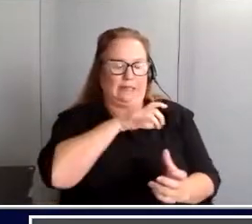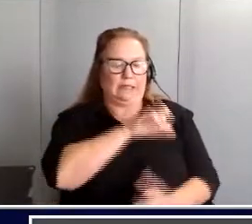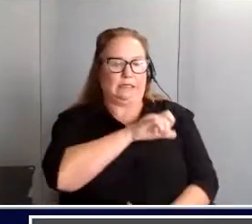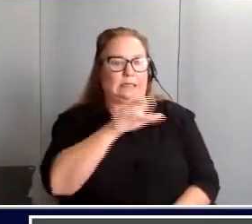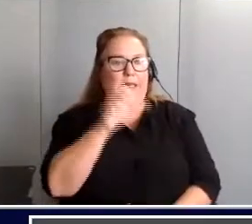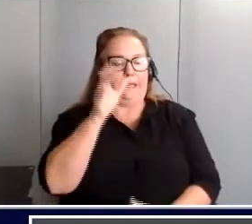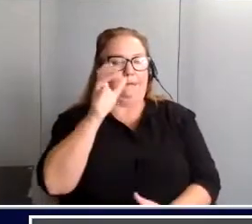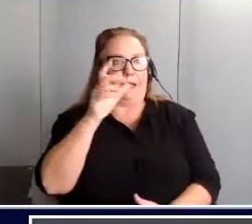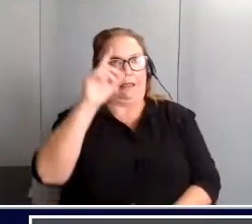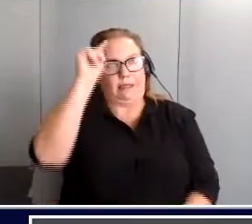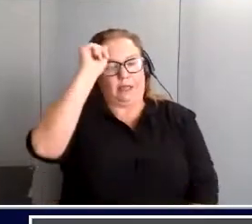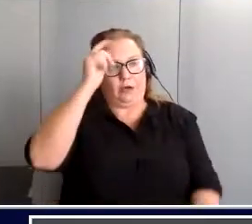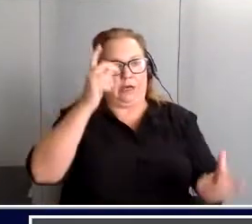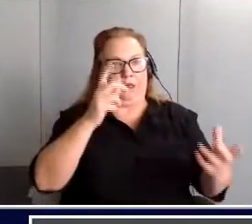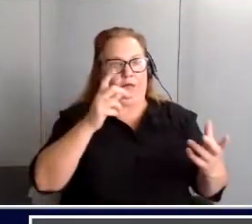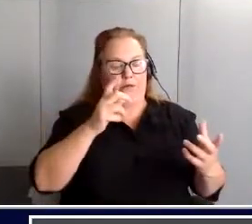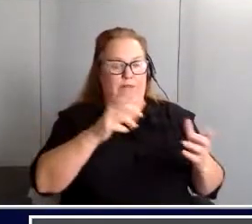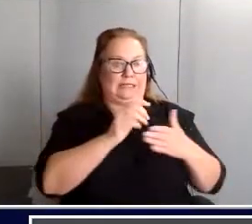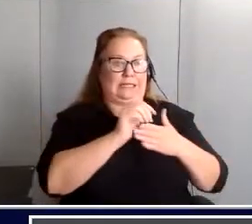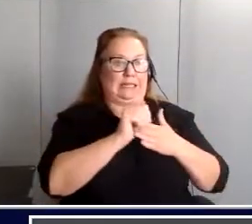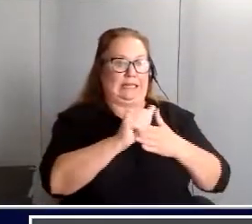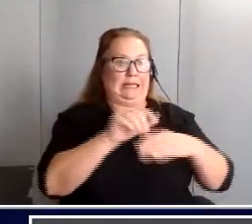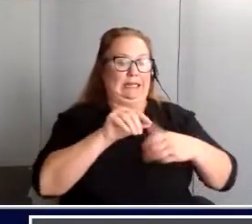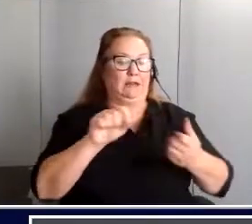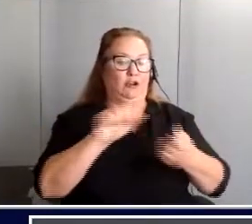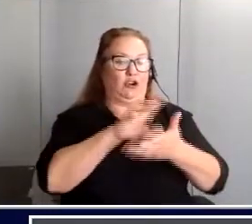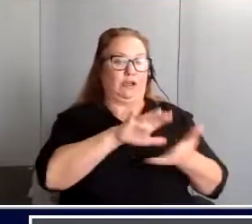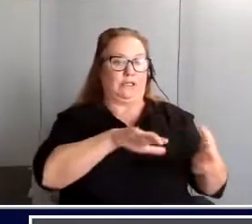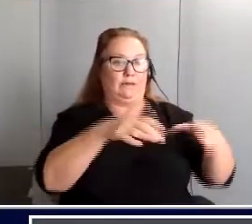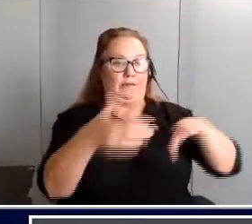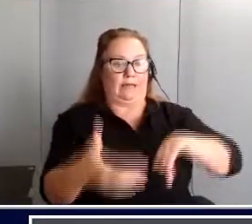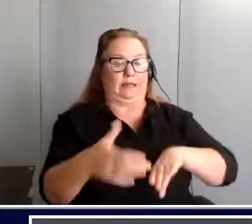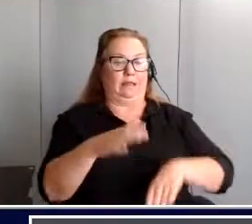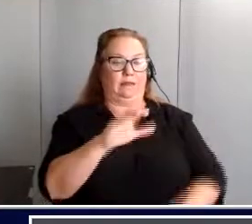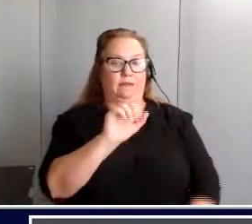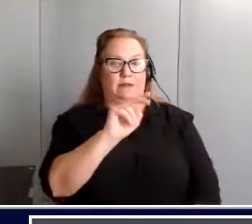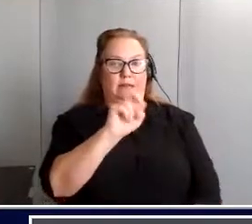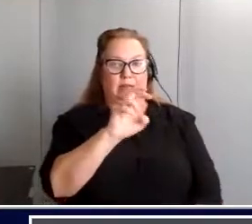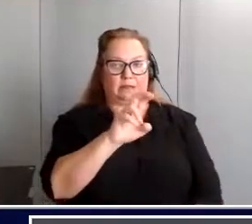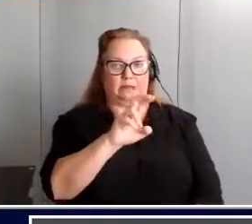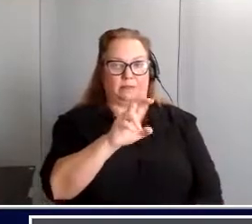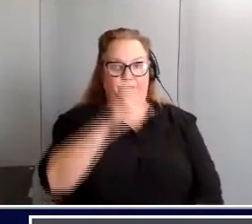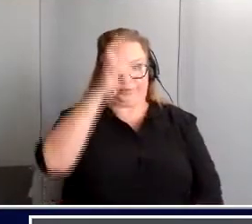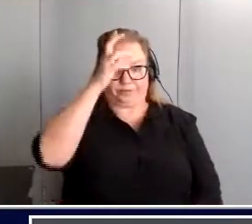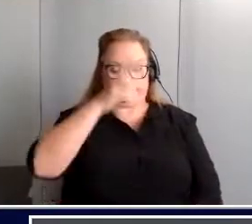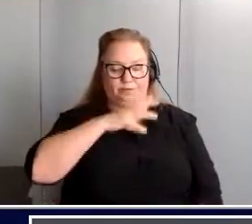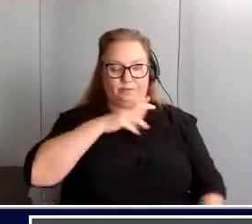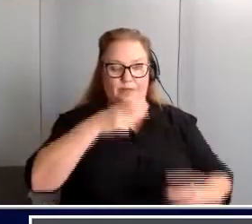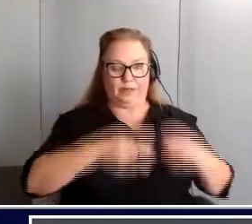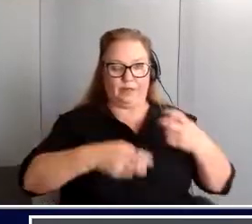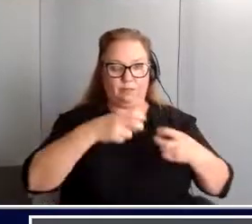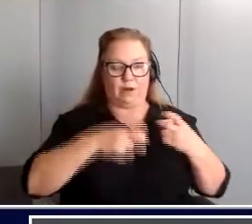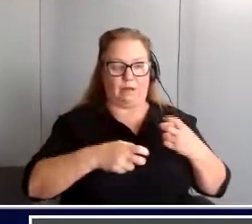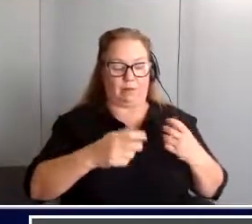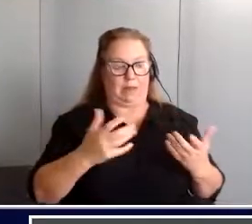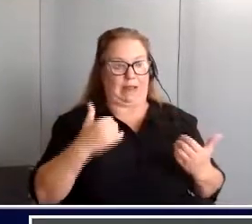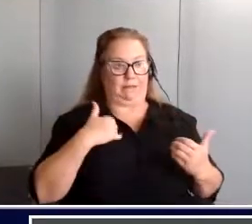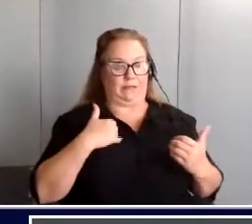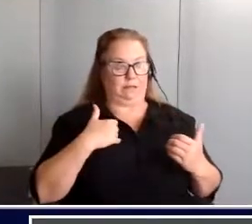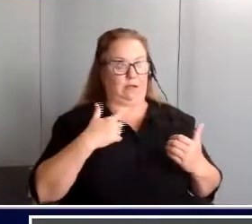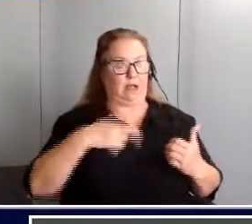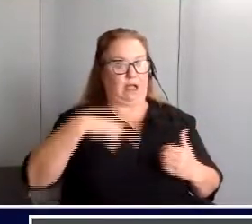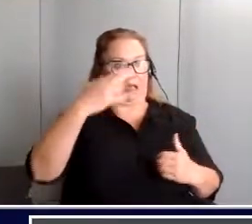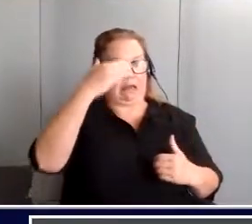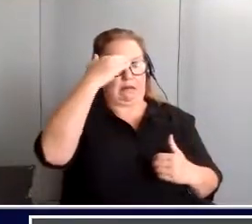is one of the leading causes of death in men from cancer. And the problem is that if the knowledge is here, in different